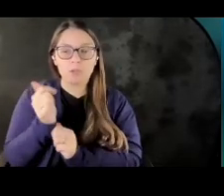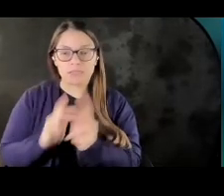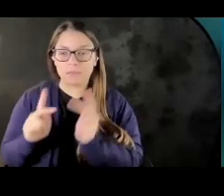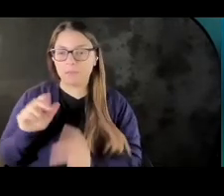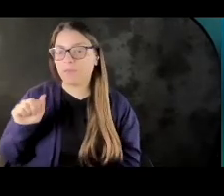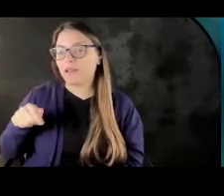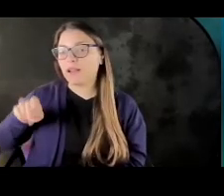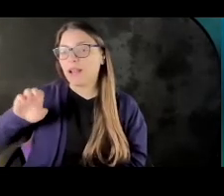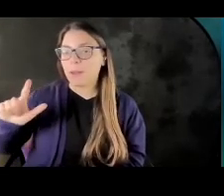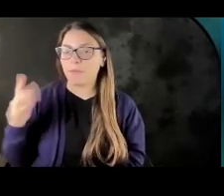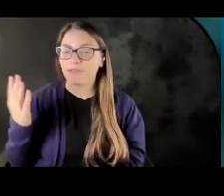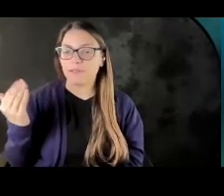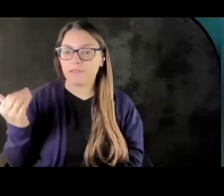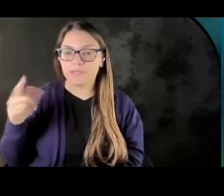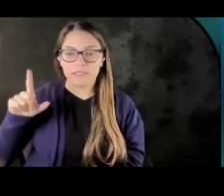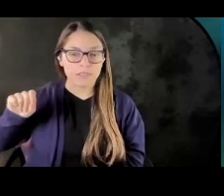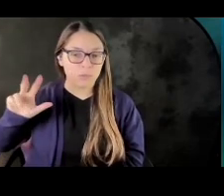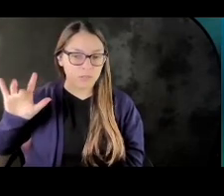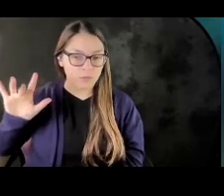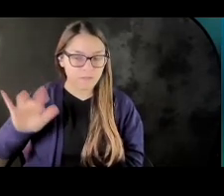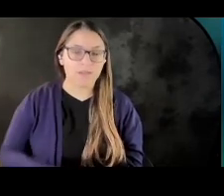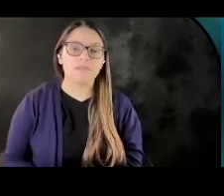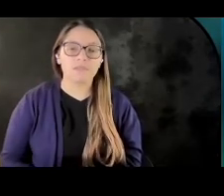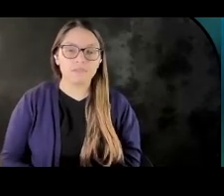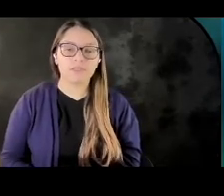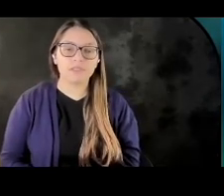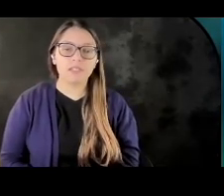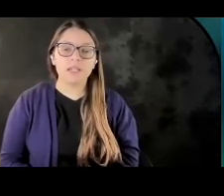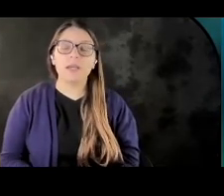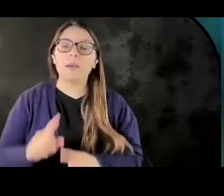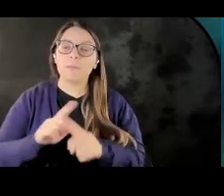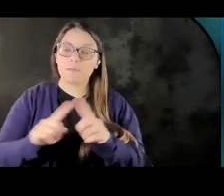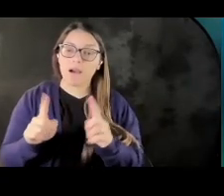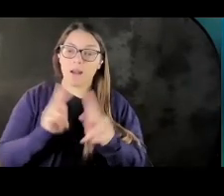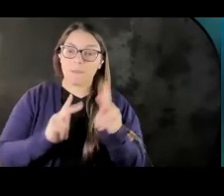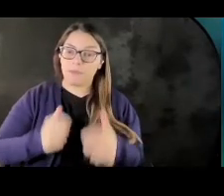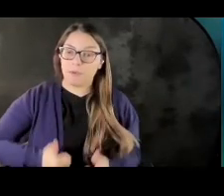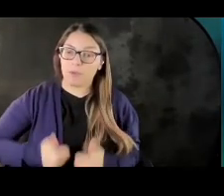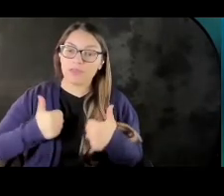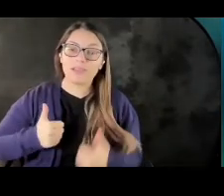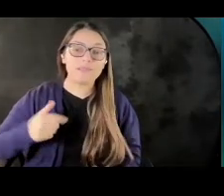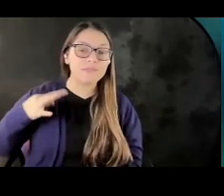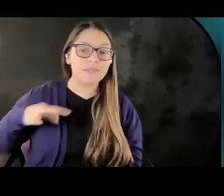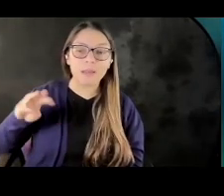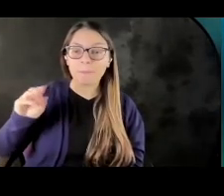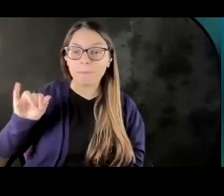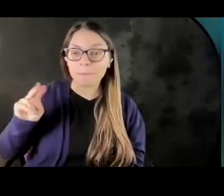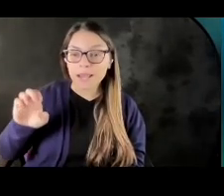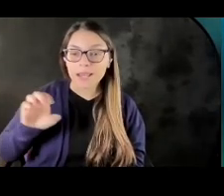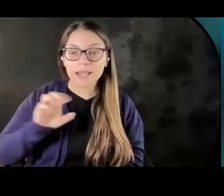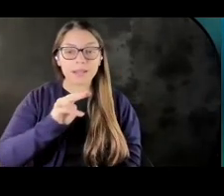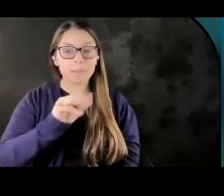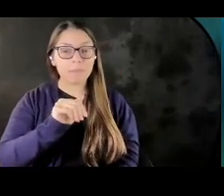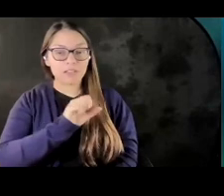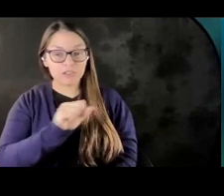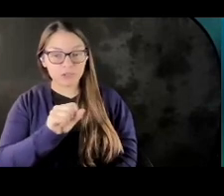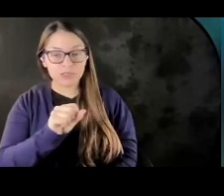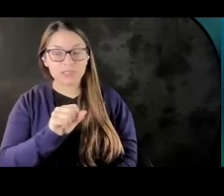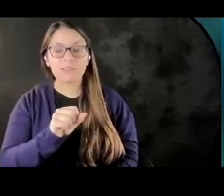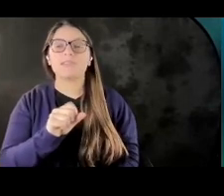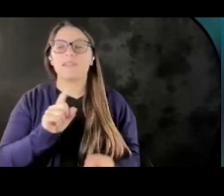of 2025, but taxpayers who live in Maine or Massachusetts have until April 17th